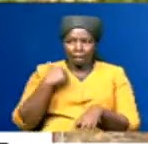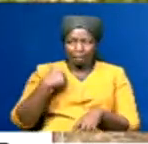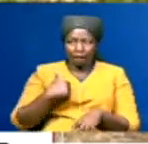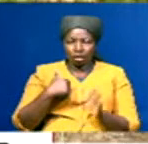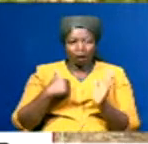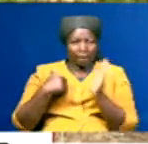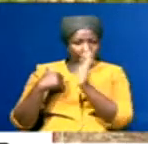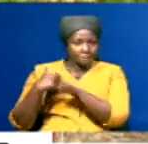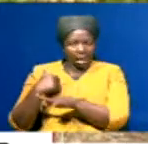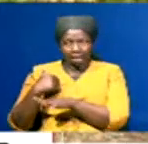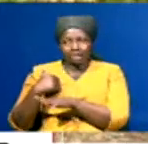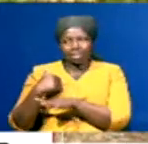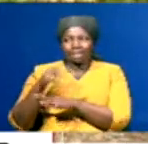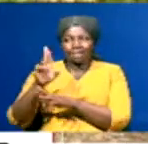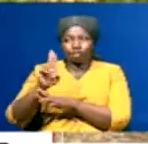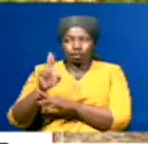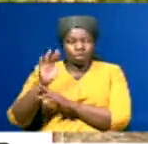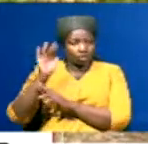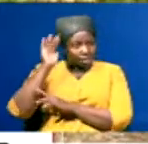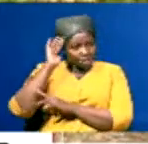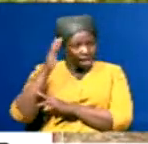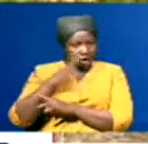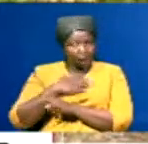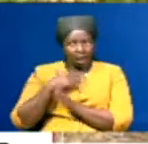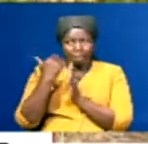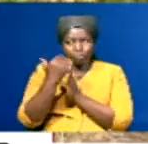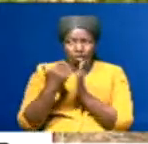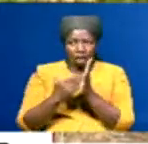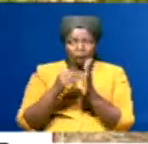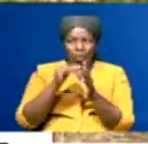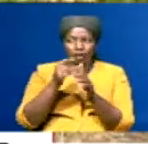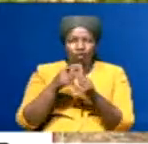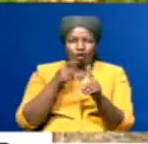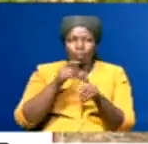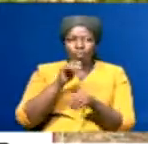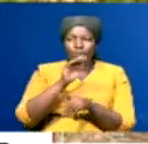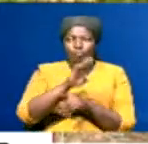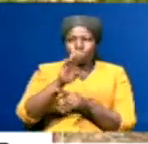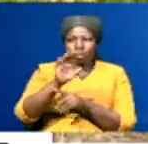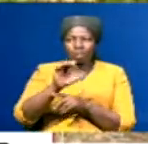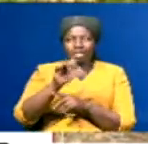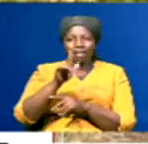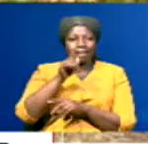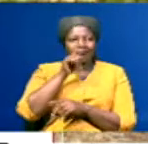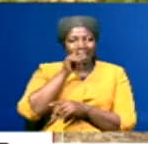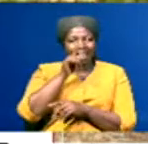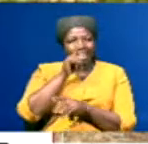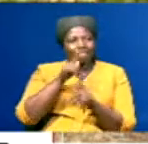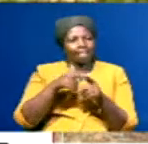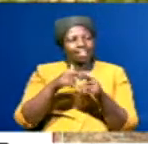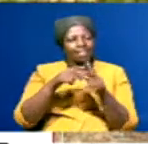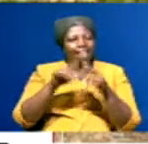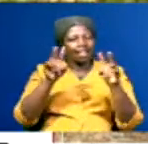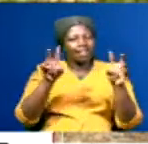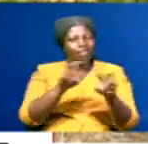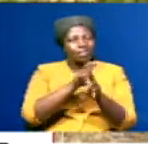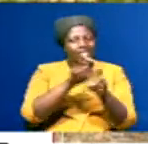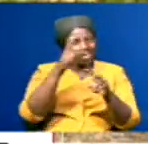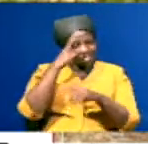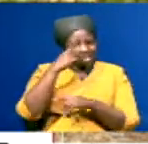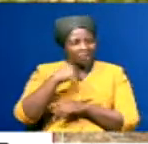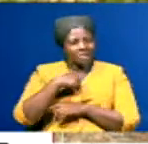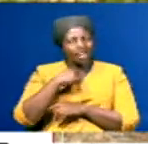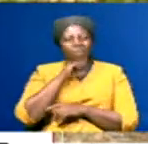they used to hear my programs coming from BBC London, they started to look for me. Where is that